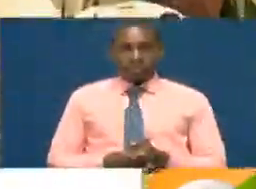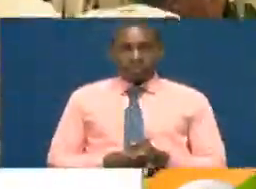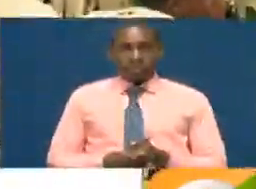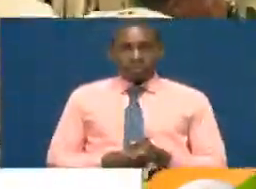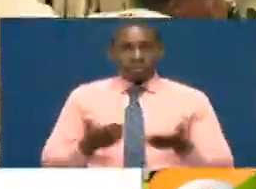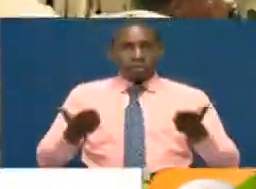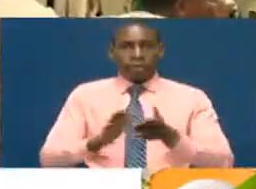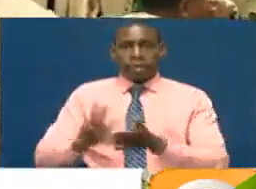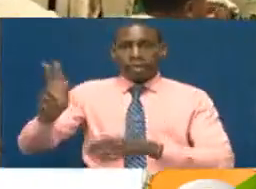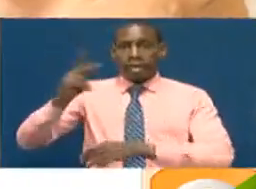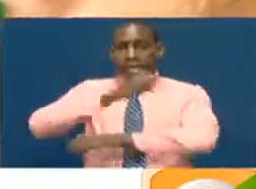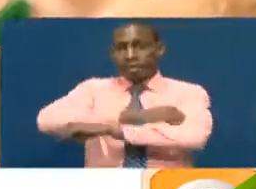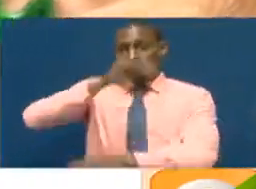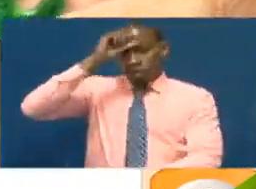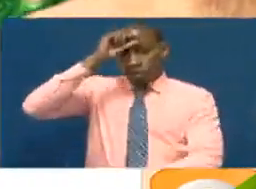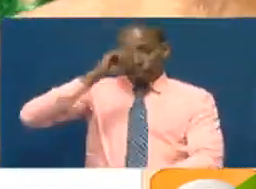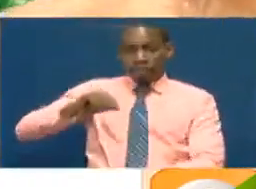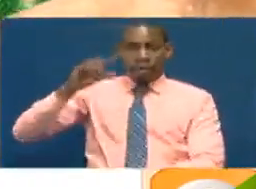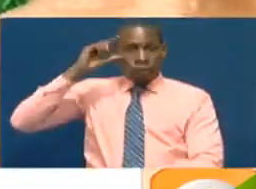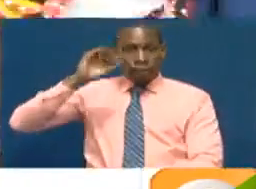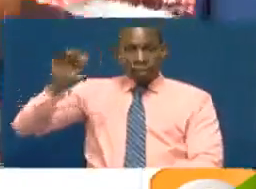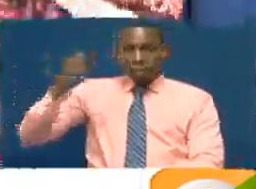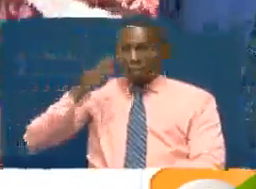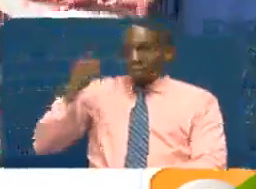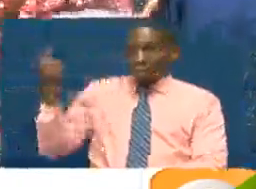At the Kenya School of Government, Mombasa County.